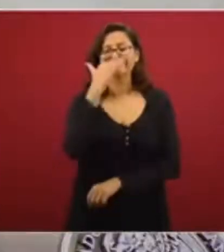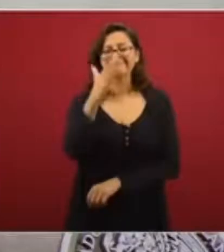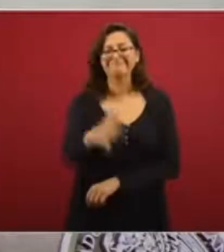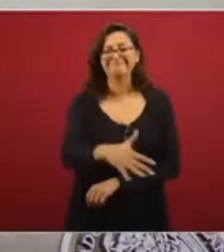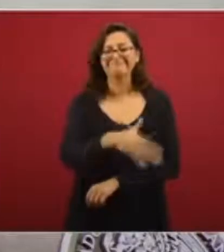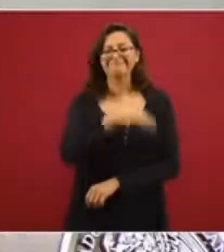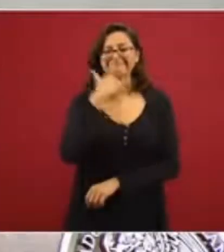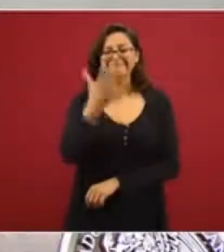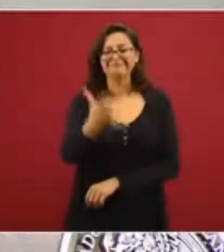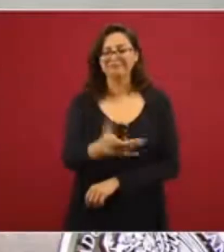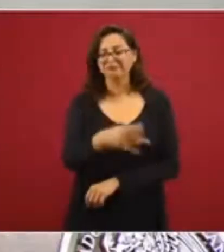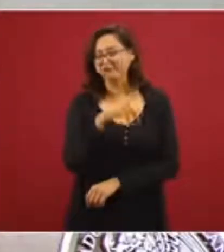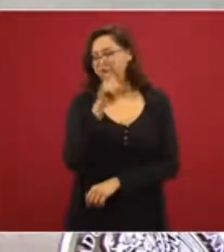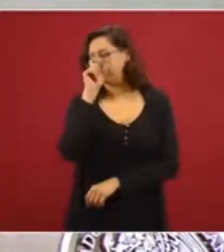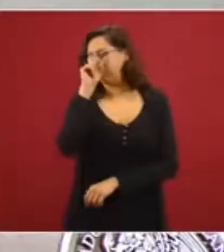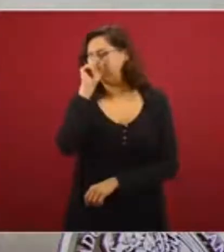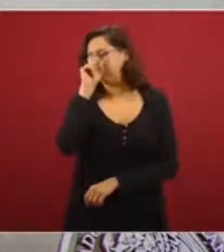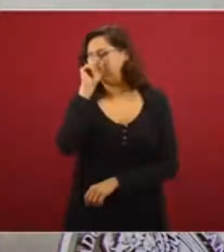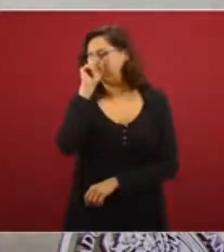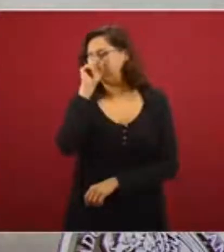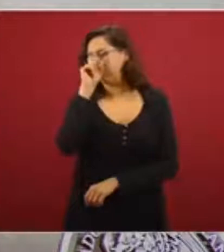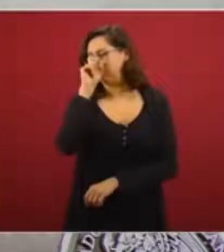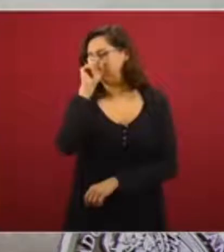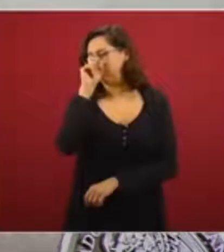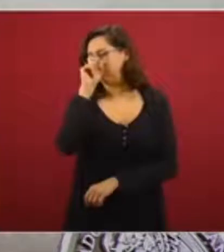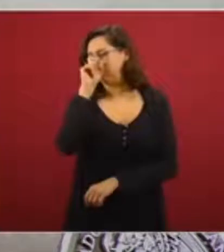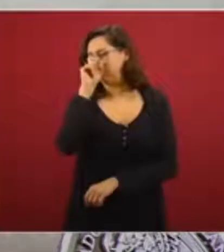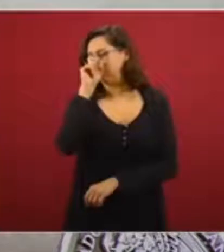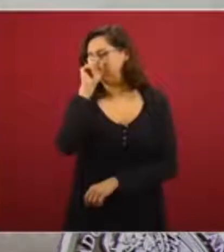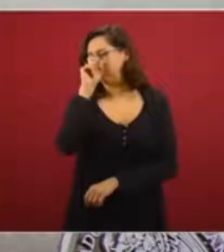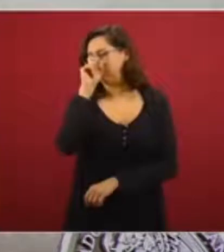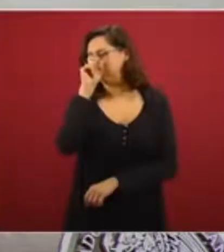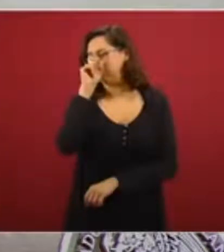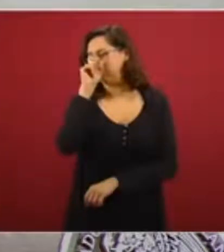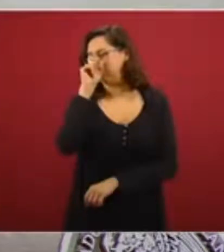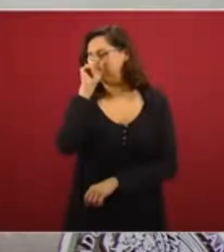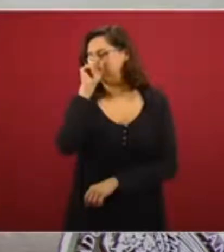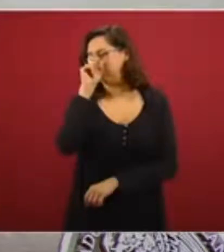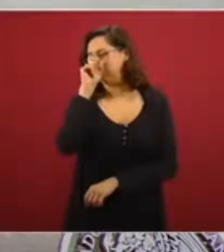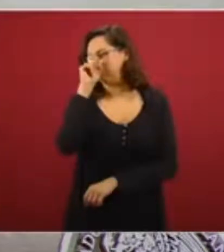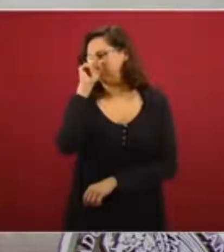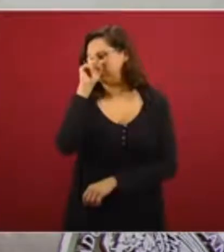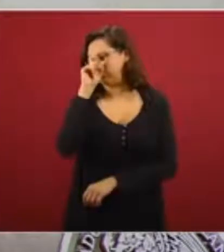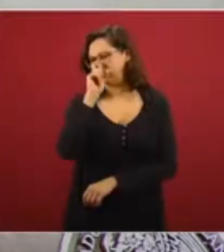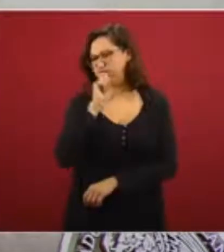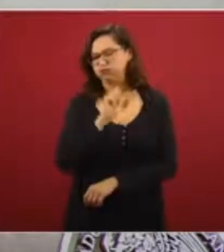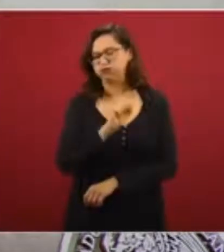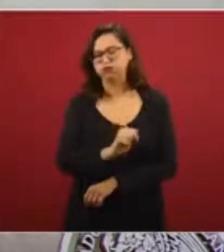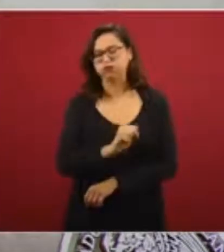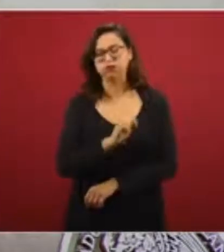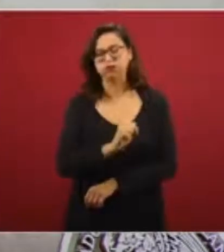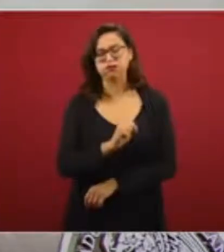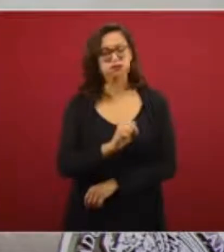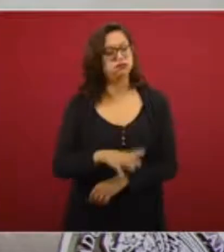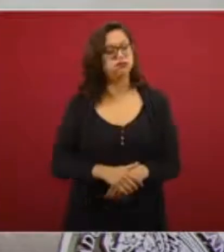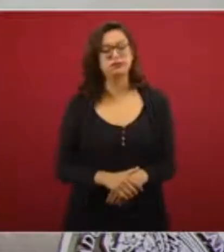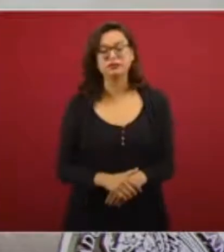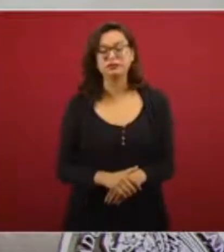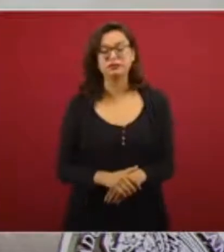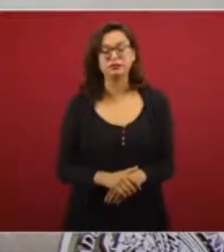Por eso hablo de la peste. And that's why I say it's a pestilence.